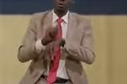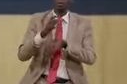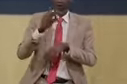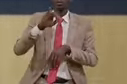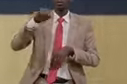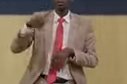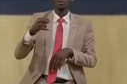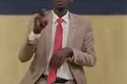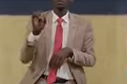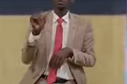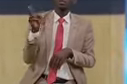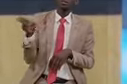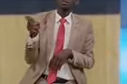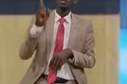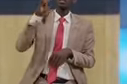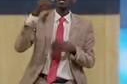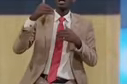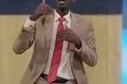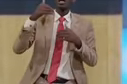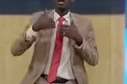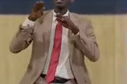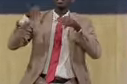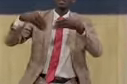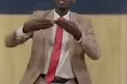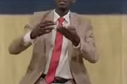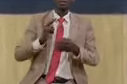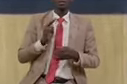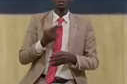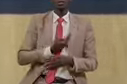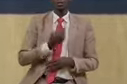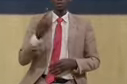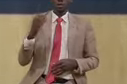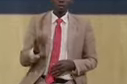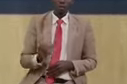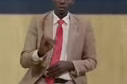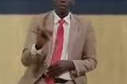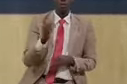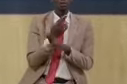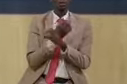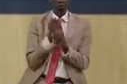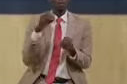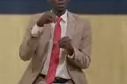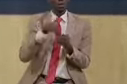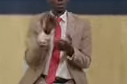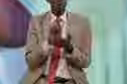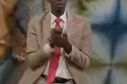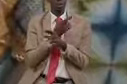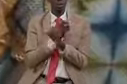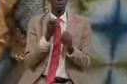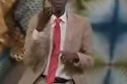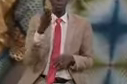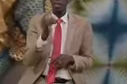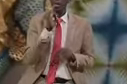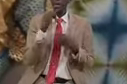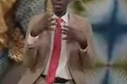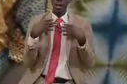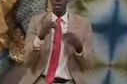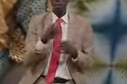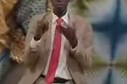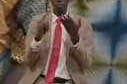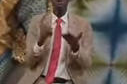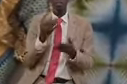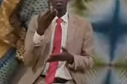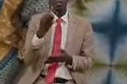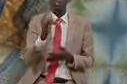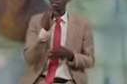has given us eternal redemption. In that redemption, there's healing there. There's